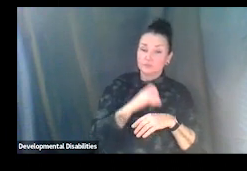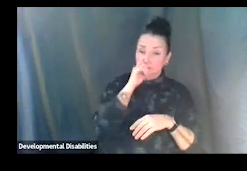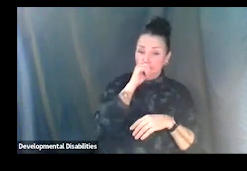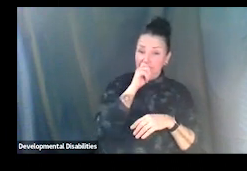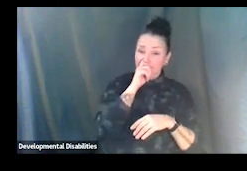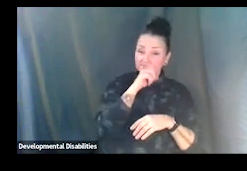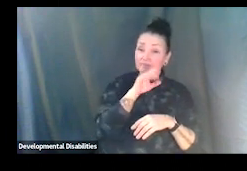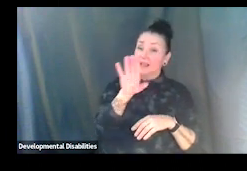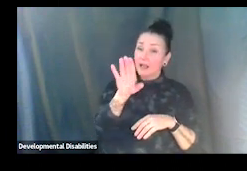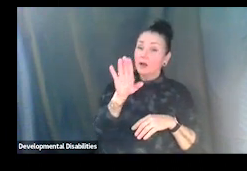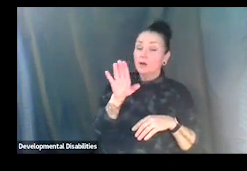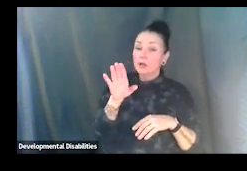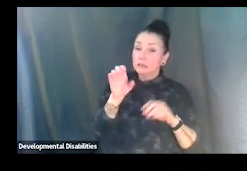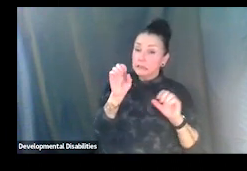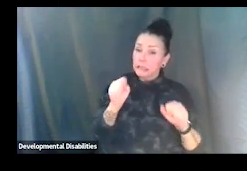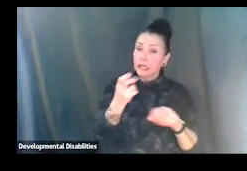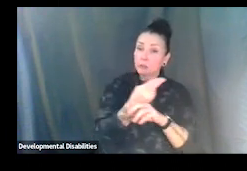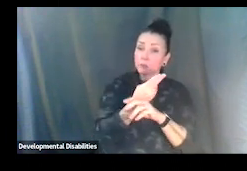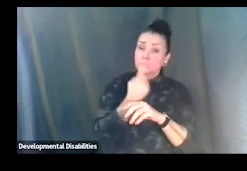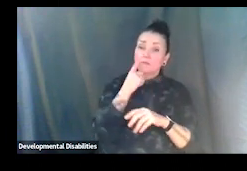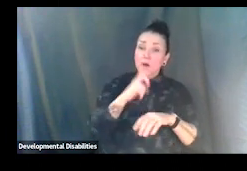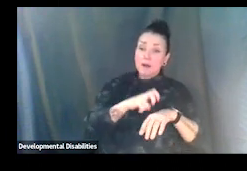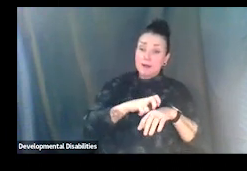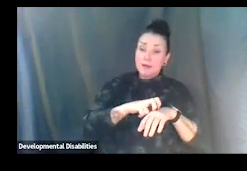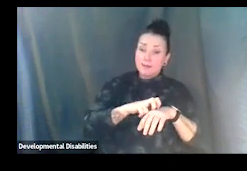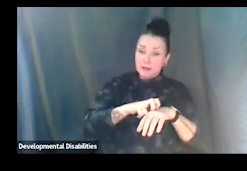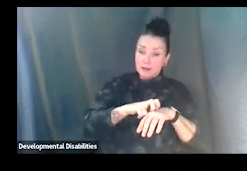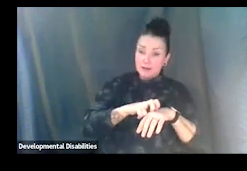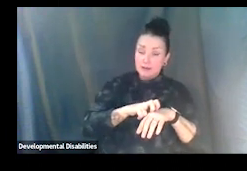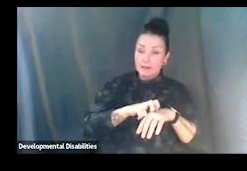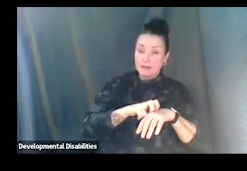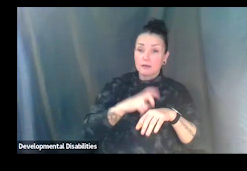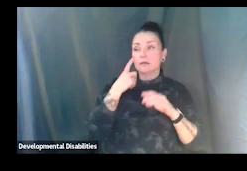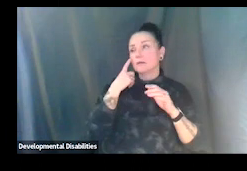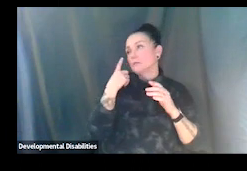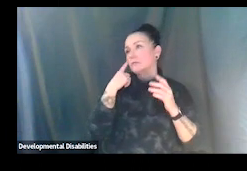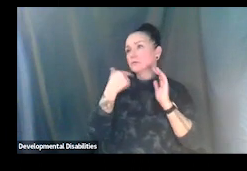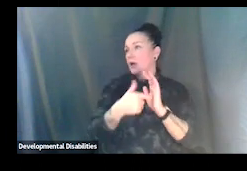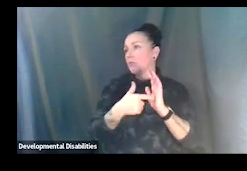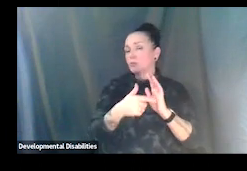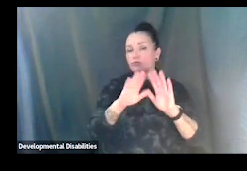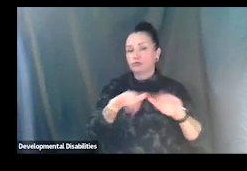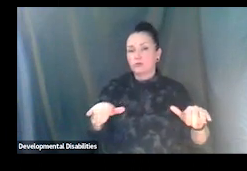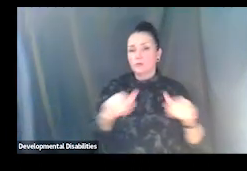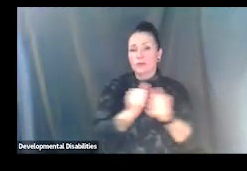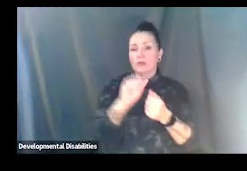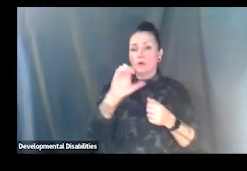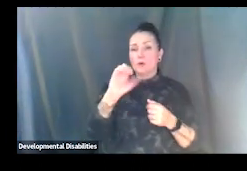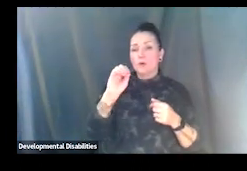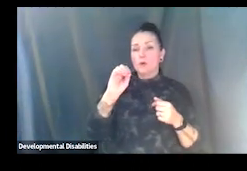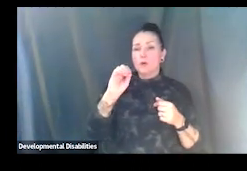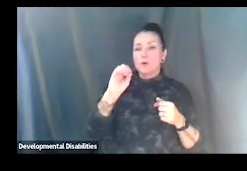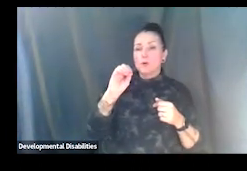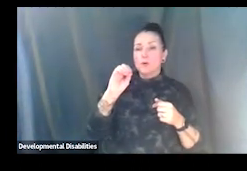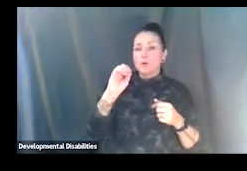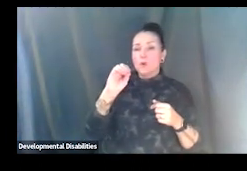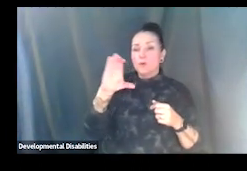with anxiety or depression. So certainly we know that children with obsessive compulsive disorder at times can become quite aggressive if